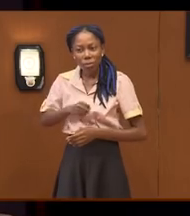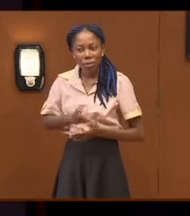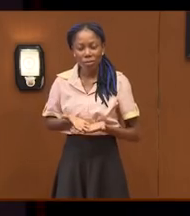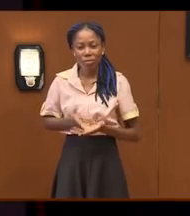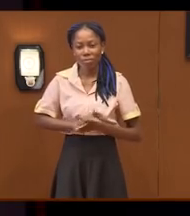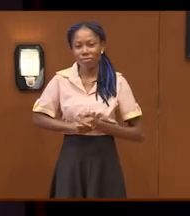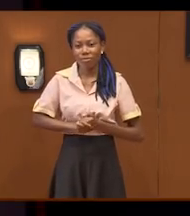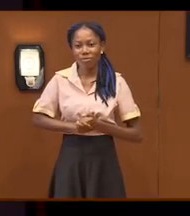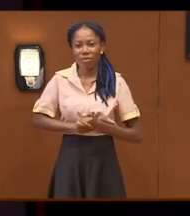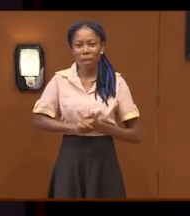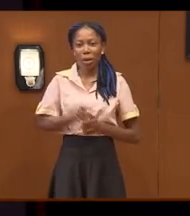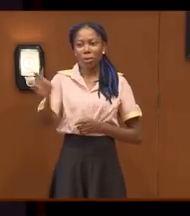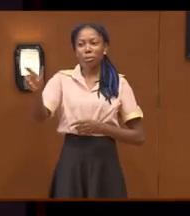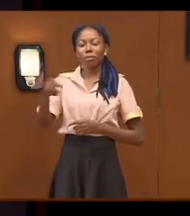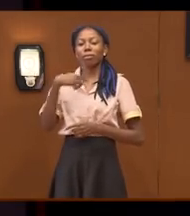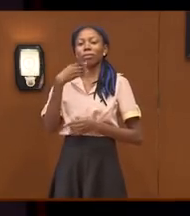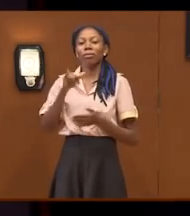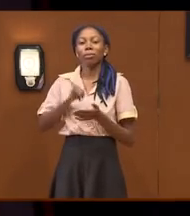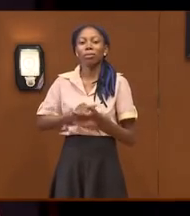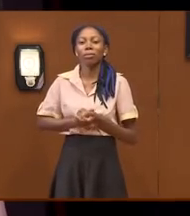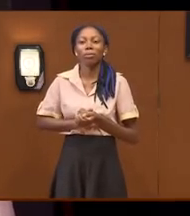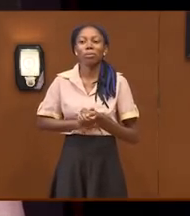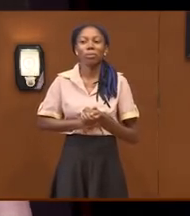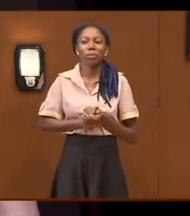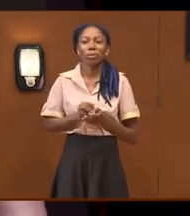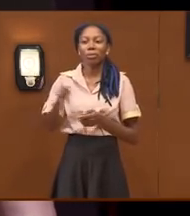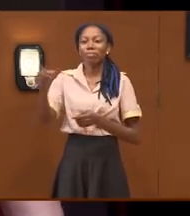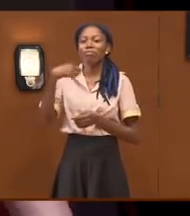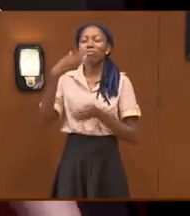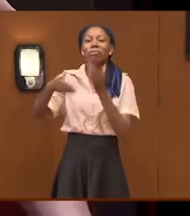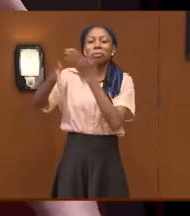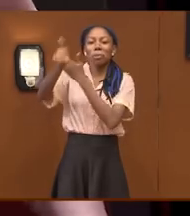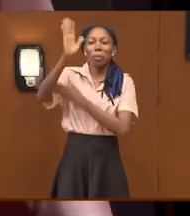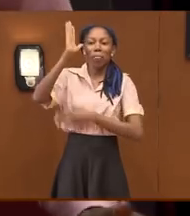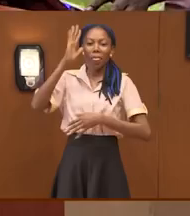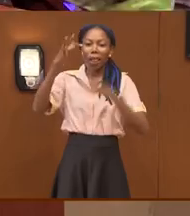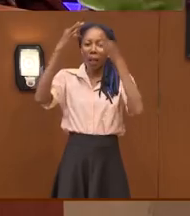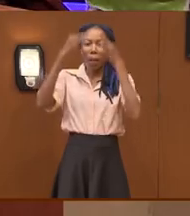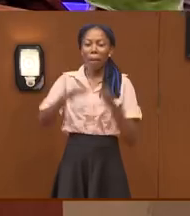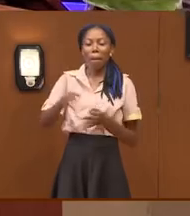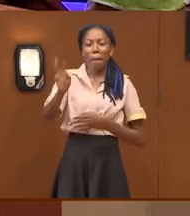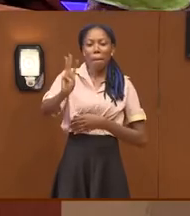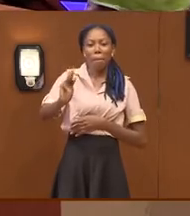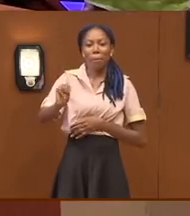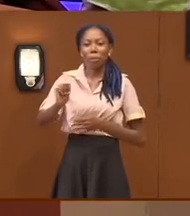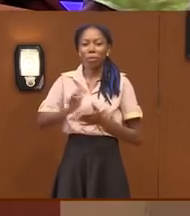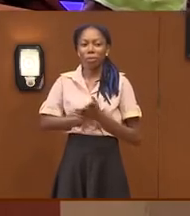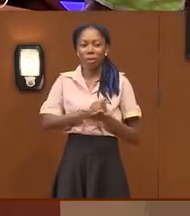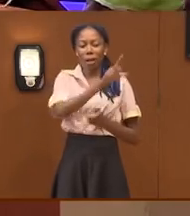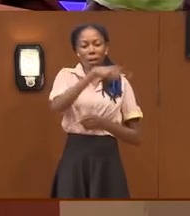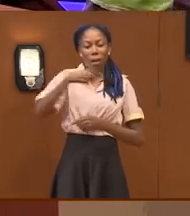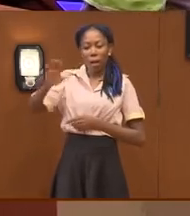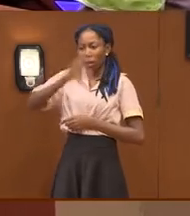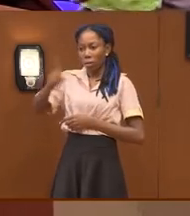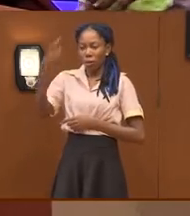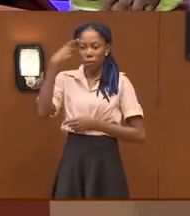Austin, God in heaven. You know what? The issue, God will judge you. Mr. Sylvester, you can't curse anybody